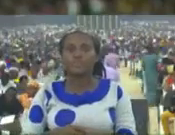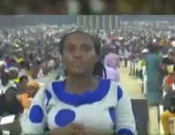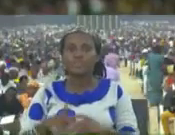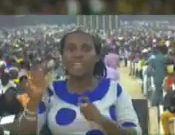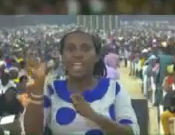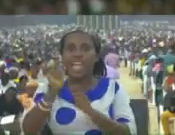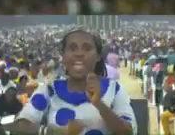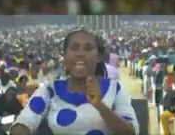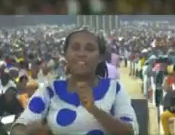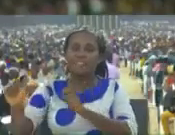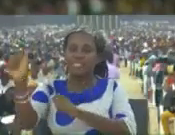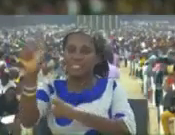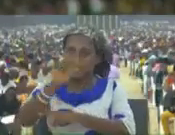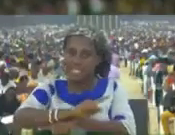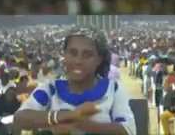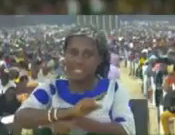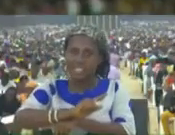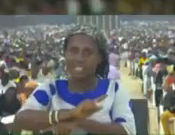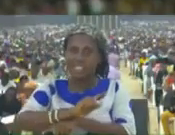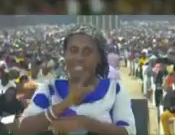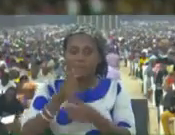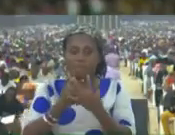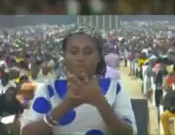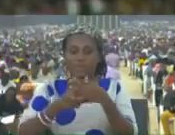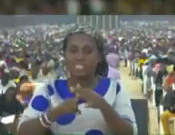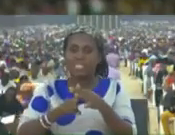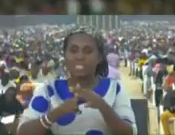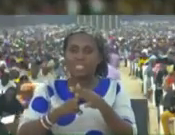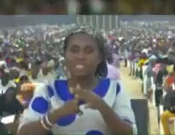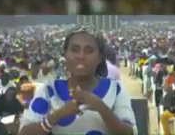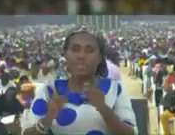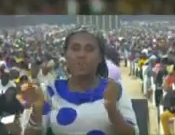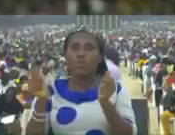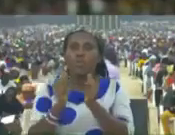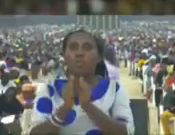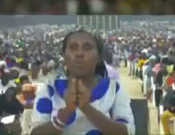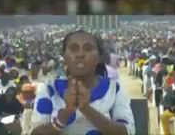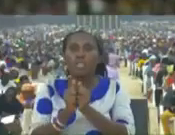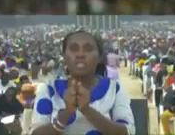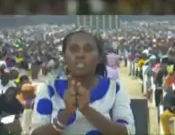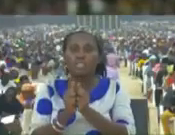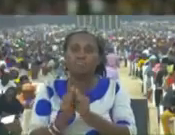Every day begins with an evening.